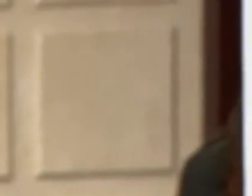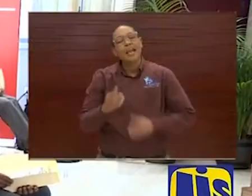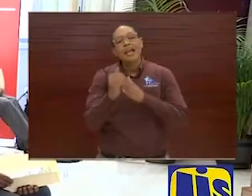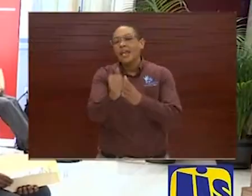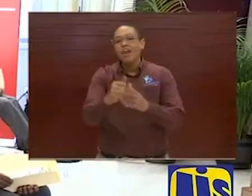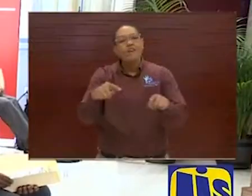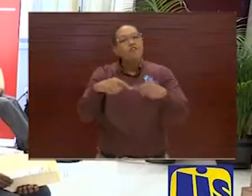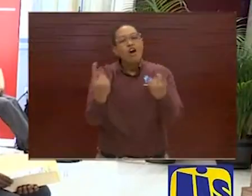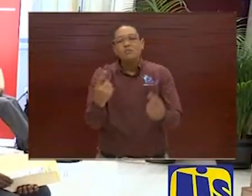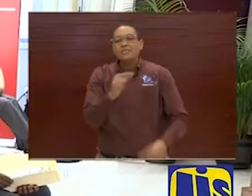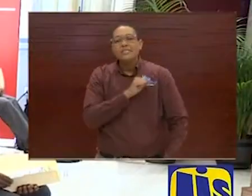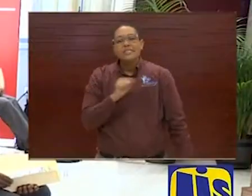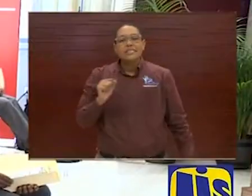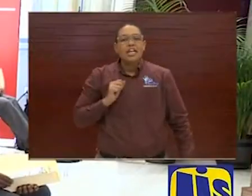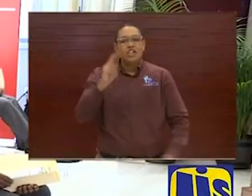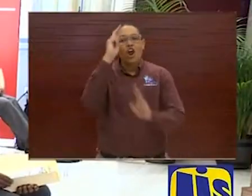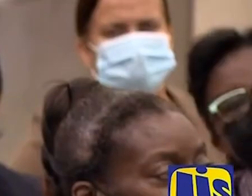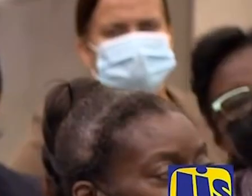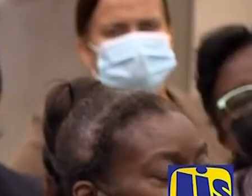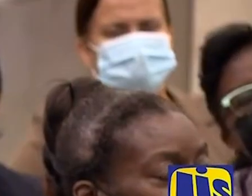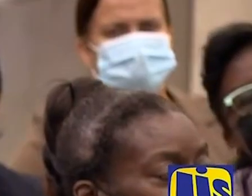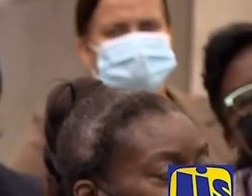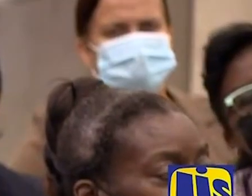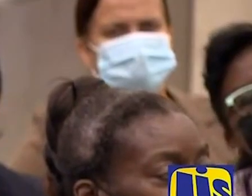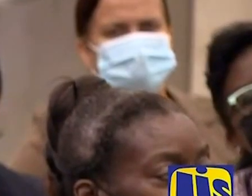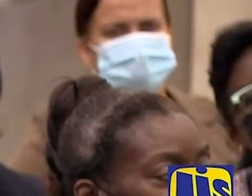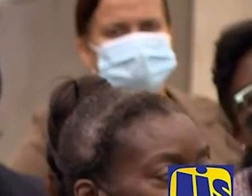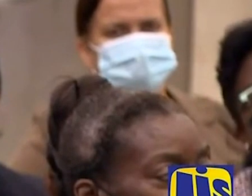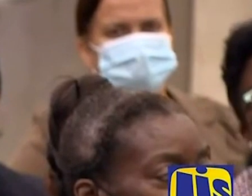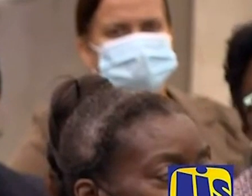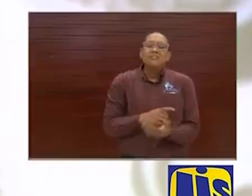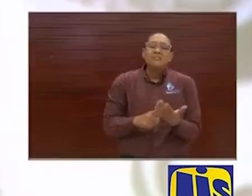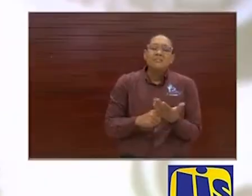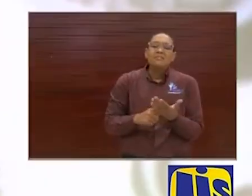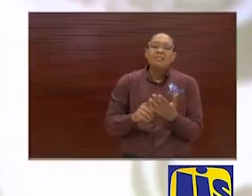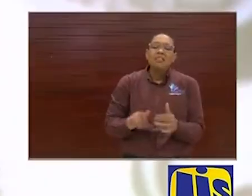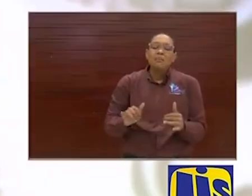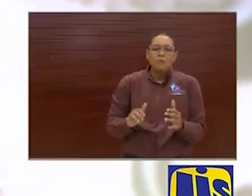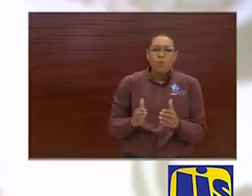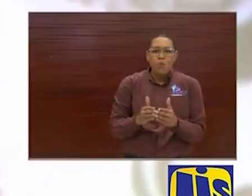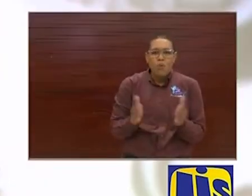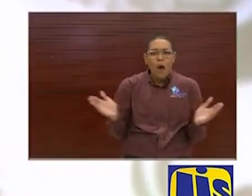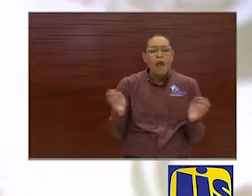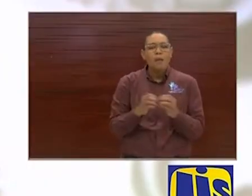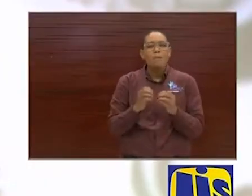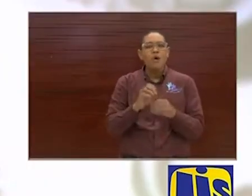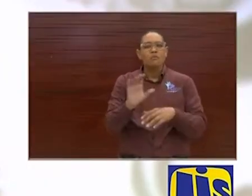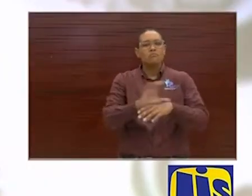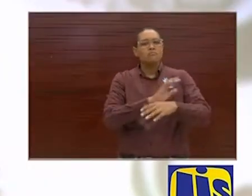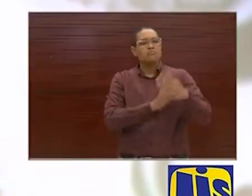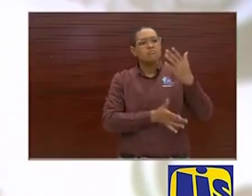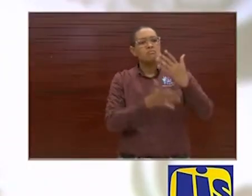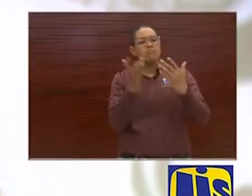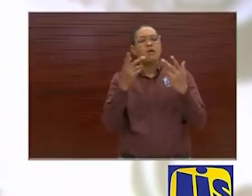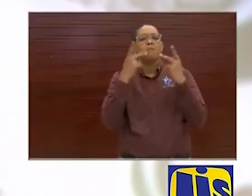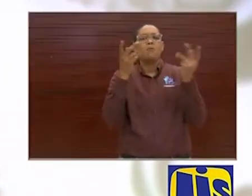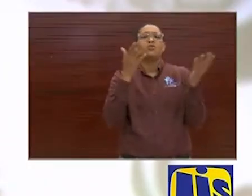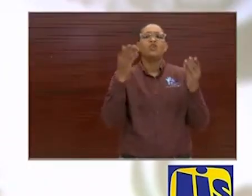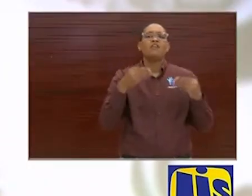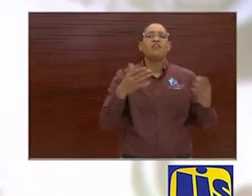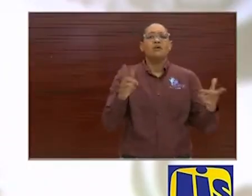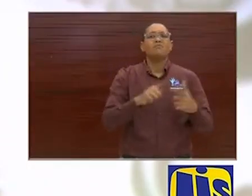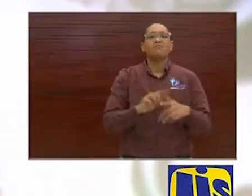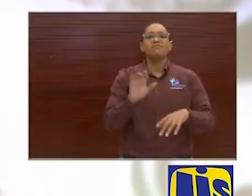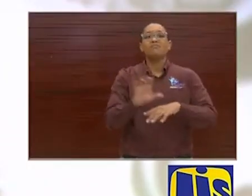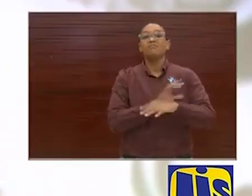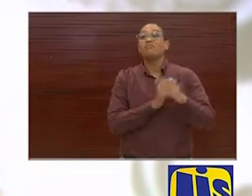necessary forum to widen discussions on relative issues of trade, such as digital public service delivery, digital